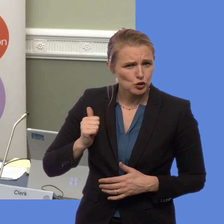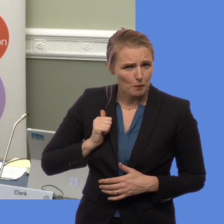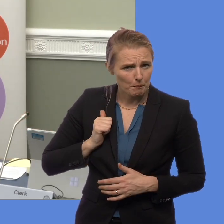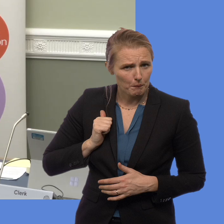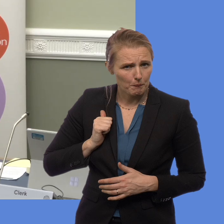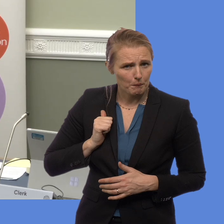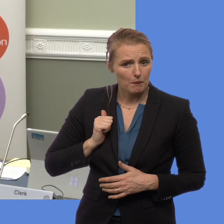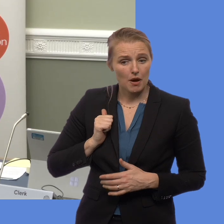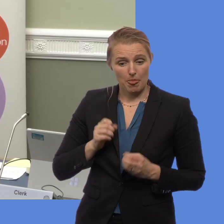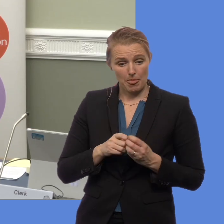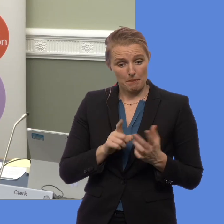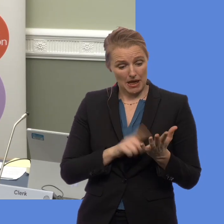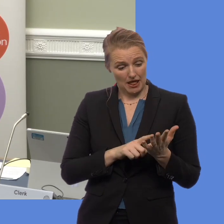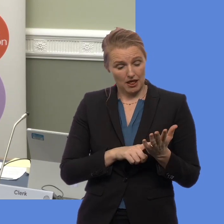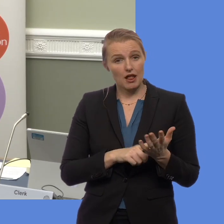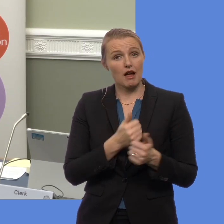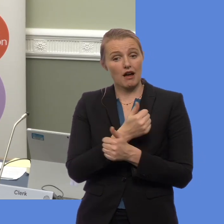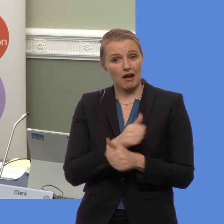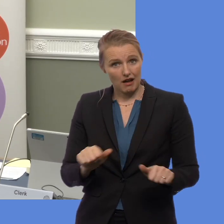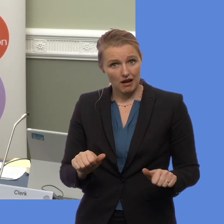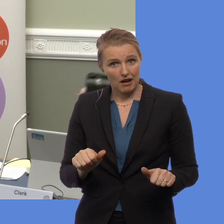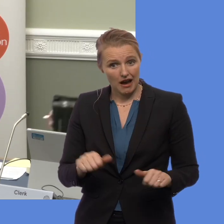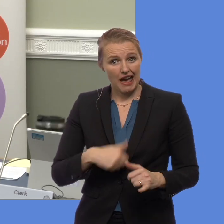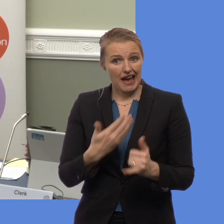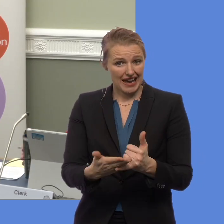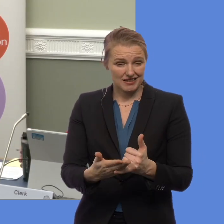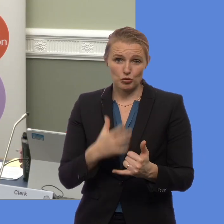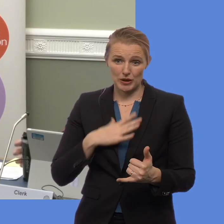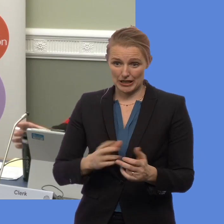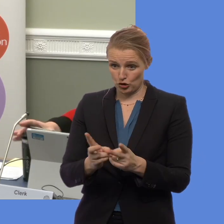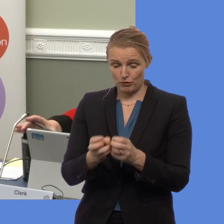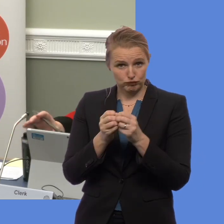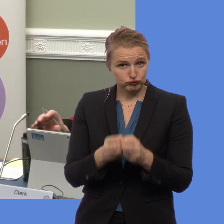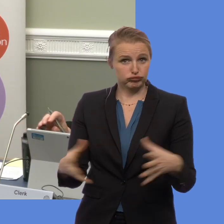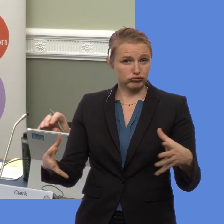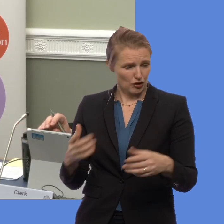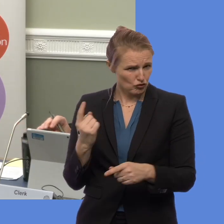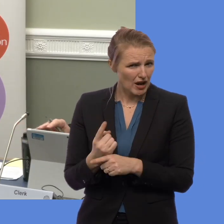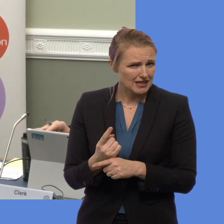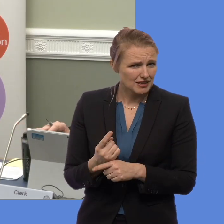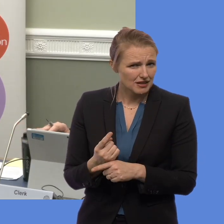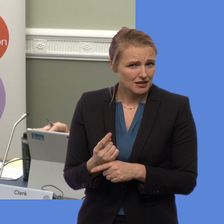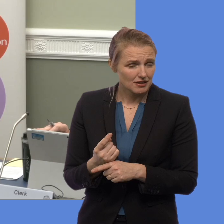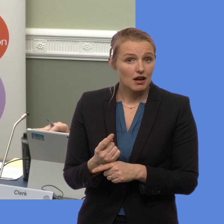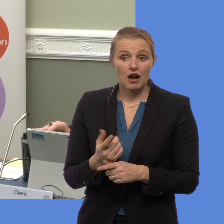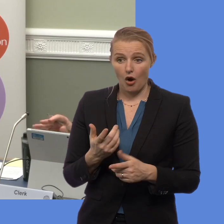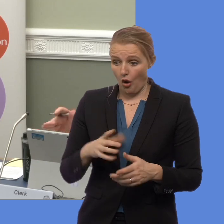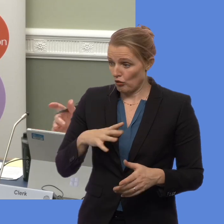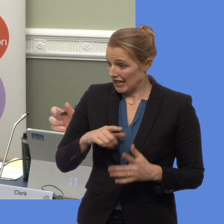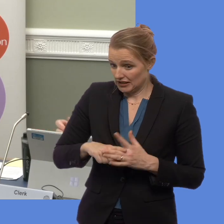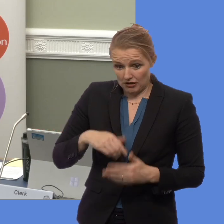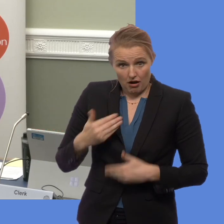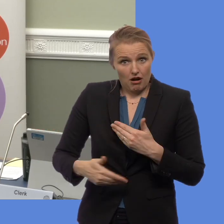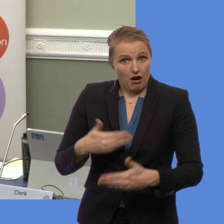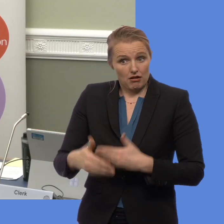the outworking of this bill will mean that we will need to have more interpreters than we currently have. Is that work ongoing in parallel?